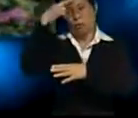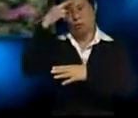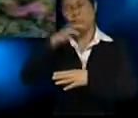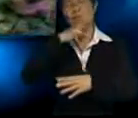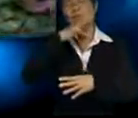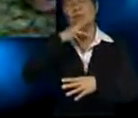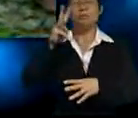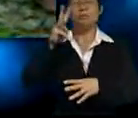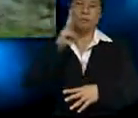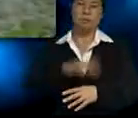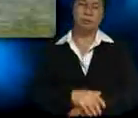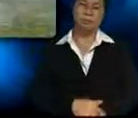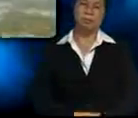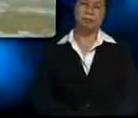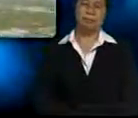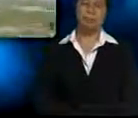pollution.